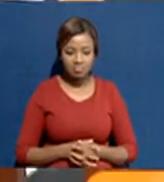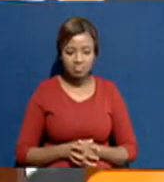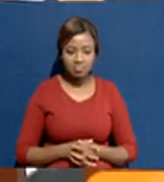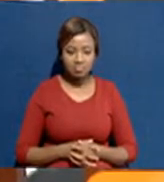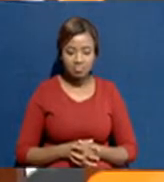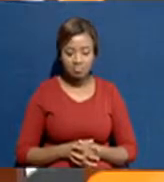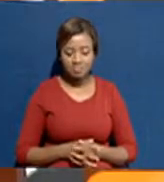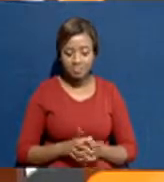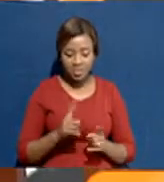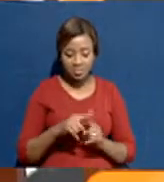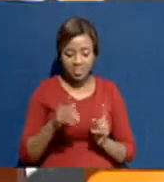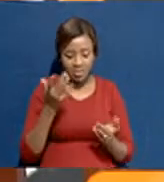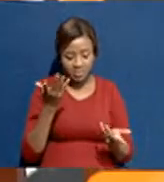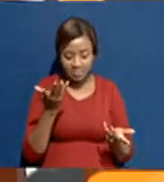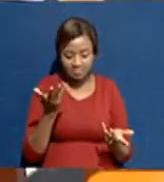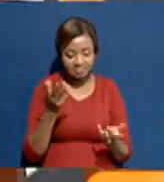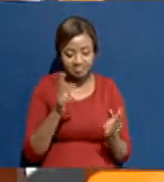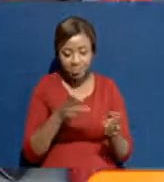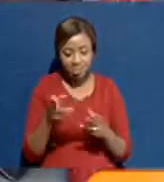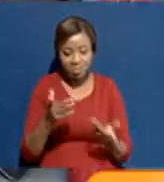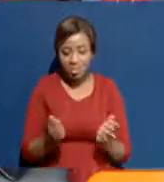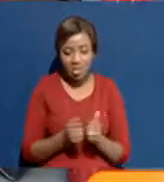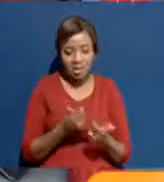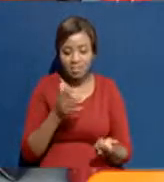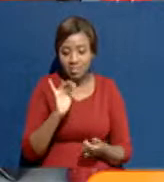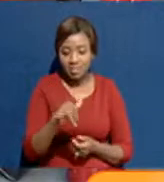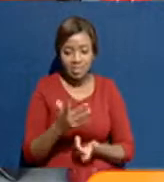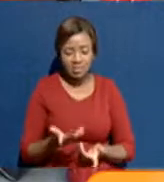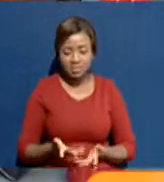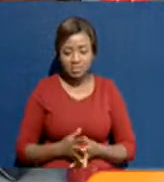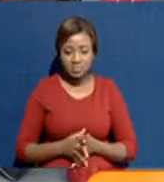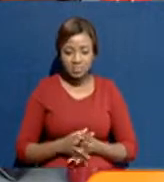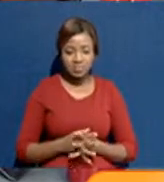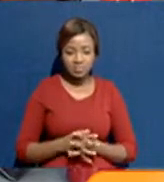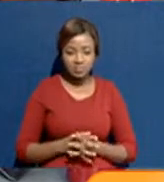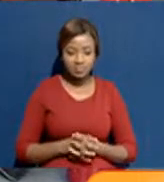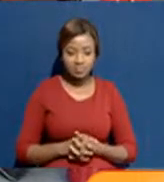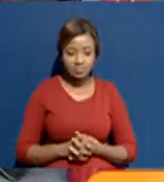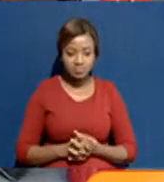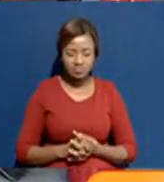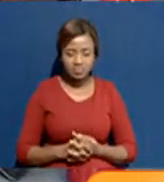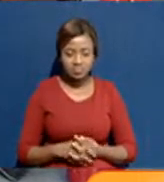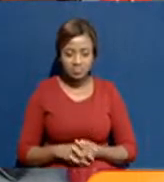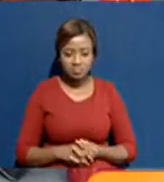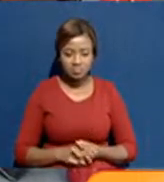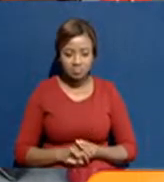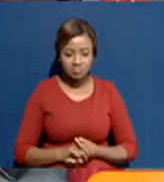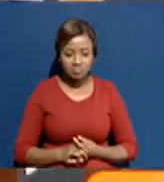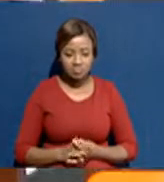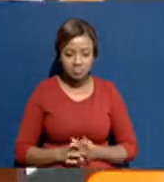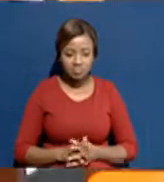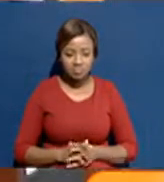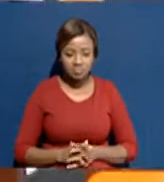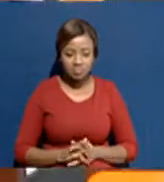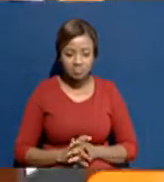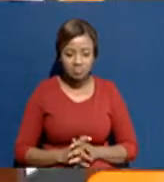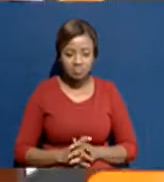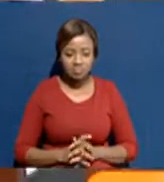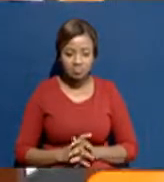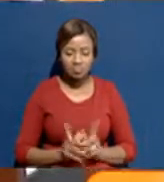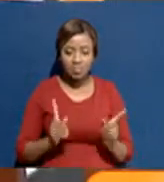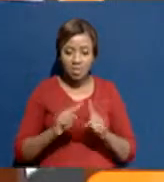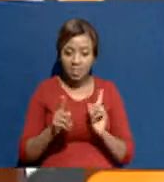That's the game. Yeah. Name of the game. Yeah. So it was never personal. But when they started